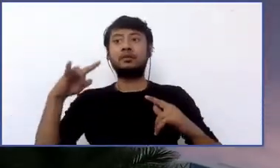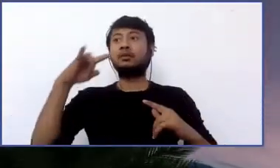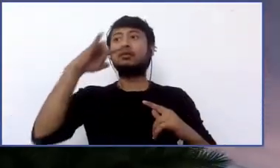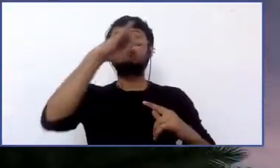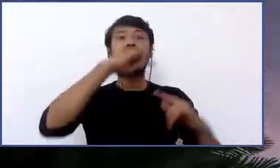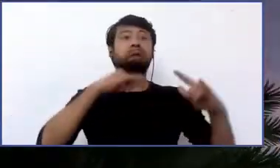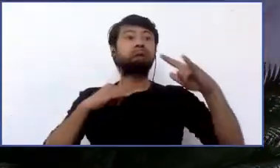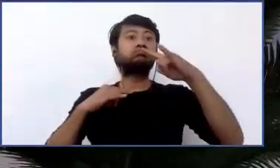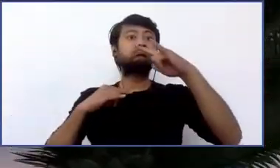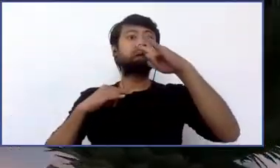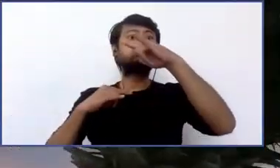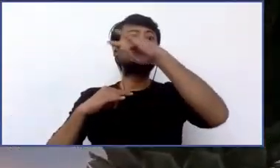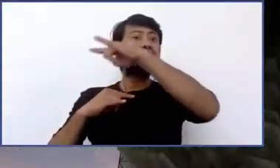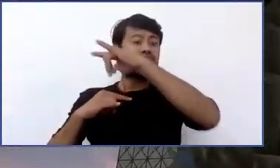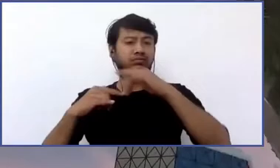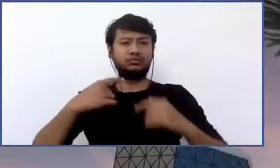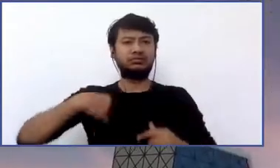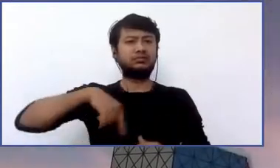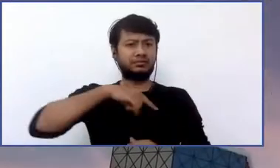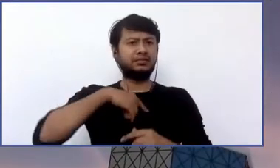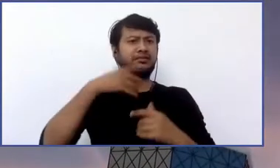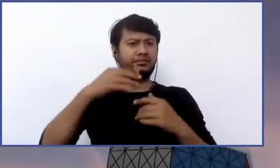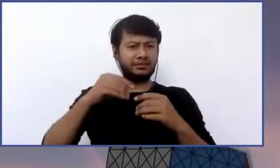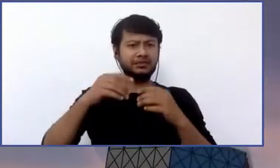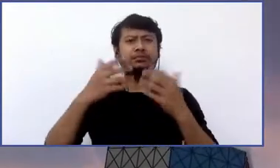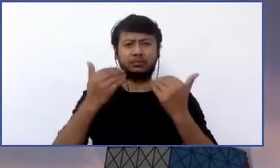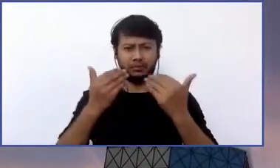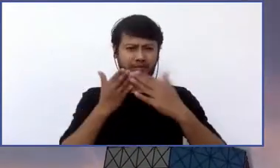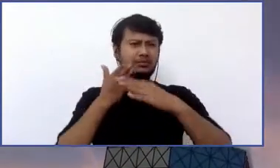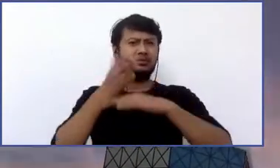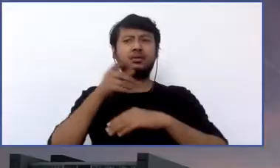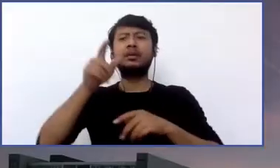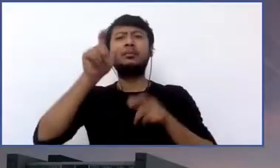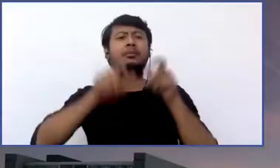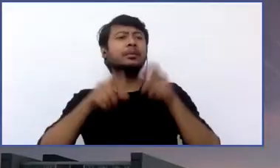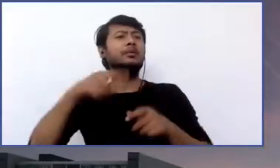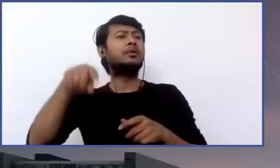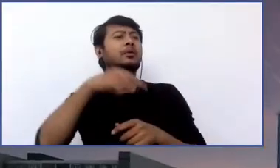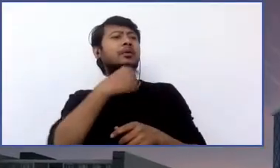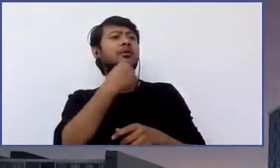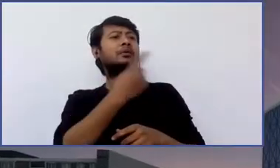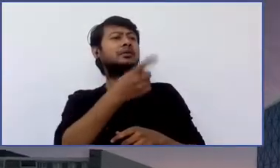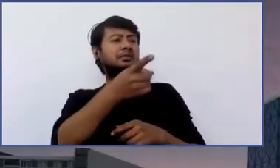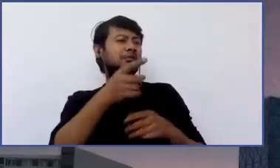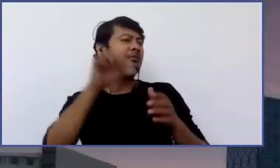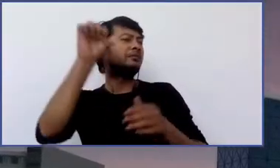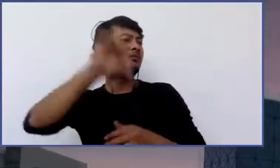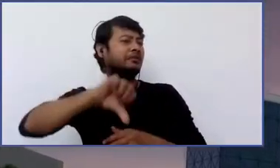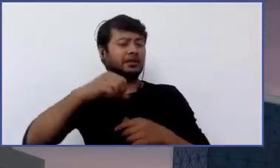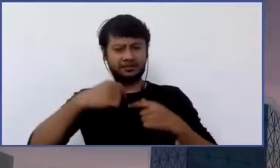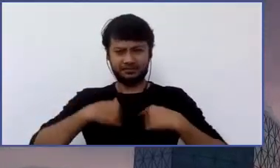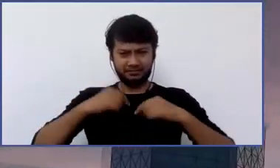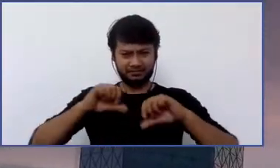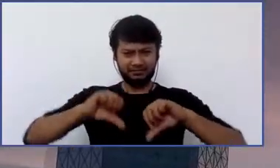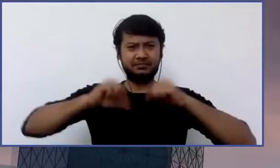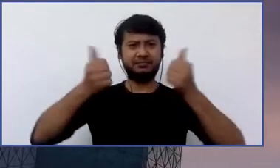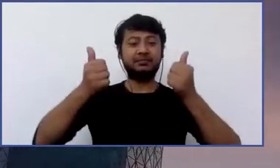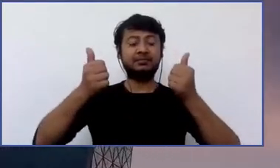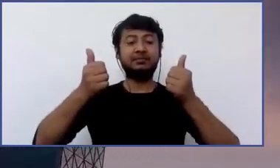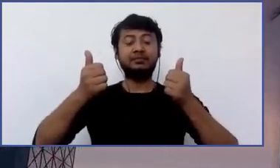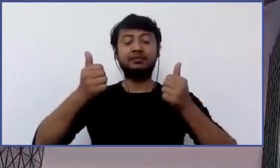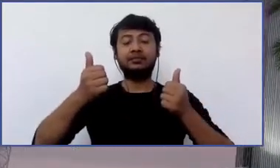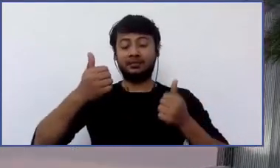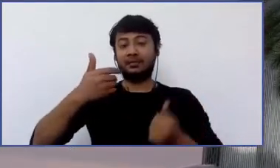traveled far. Even though they said we wouldn't make it, do you know who we are? Meri kaya ke bhed kuch alag